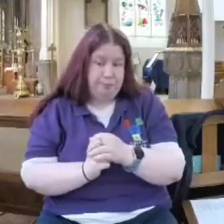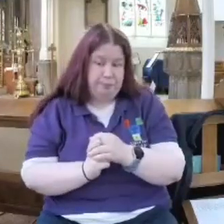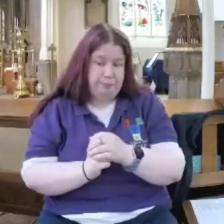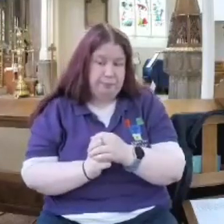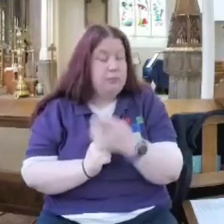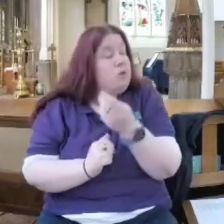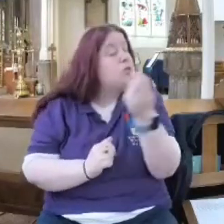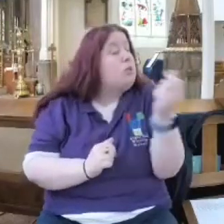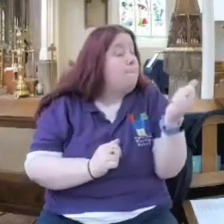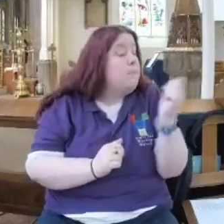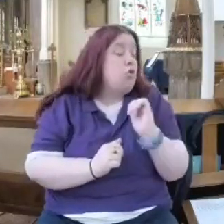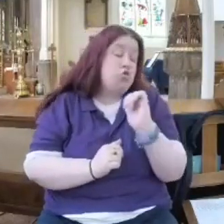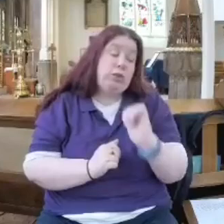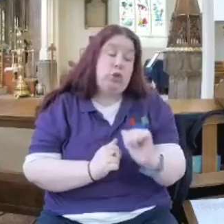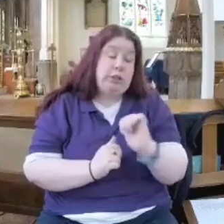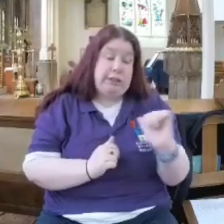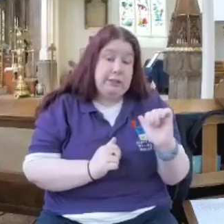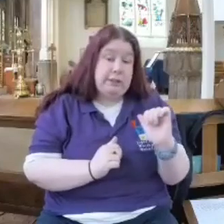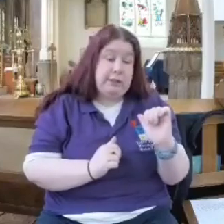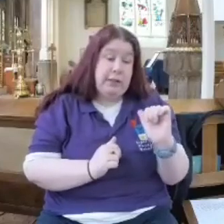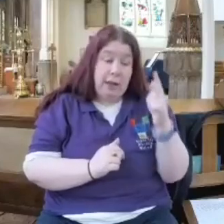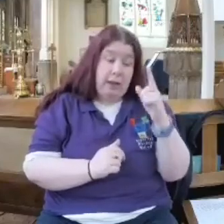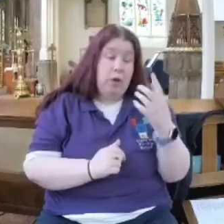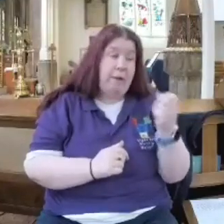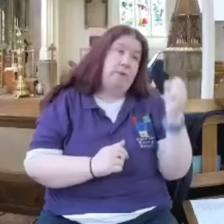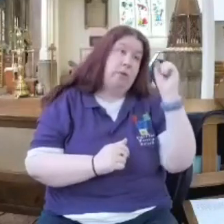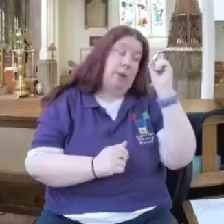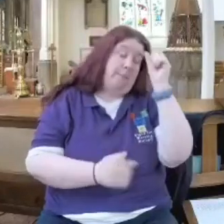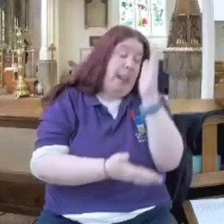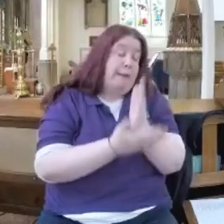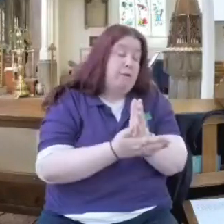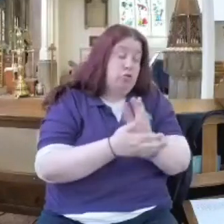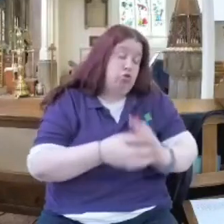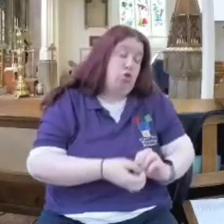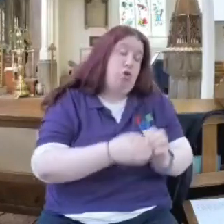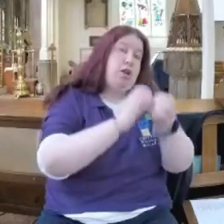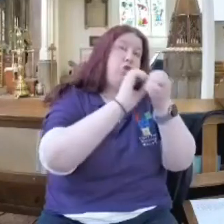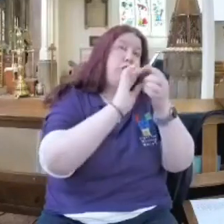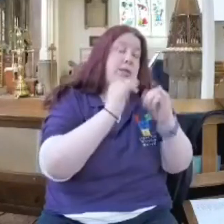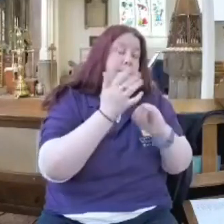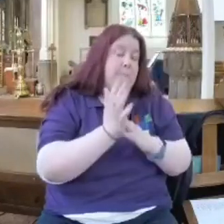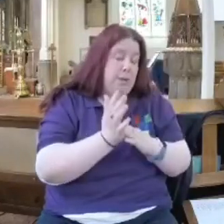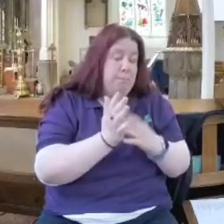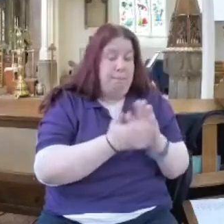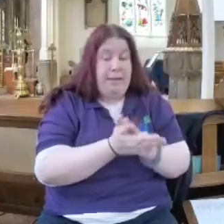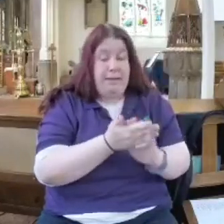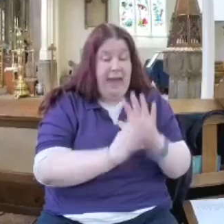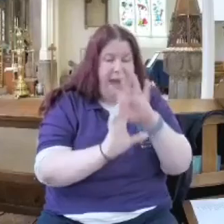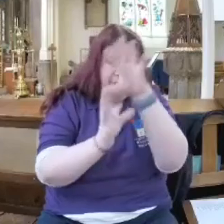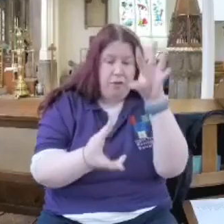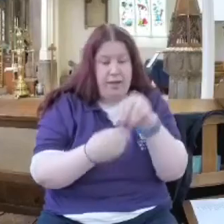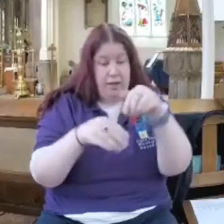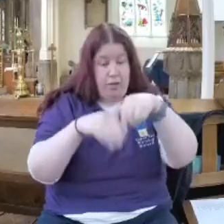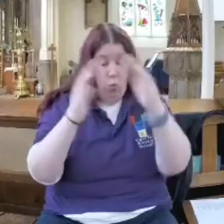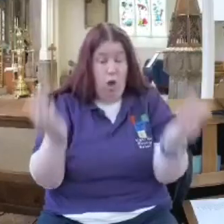Now, some Christians hold a belief known as creationism, that the world and everything in it was created by